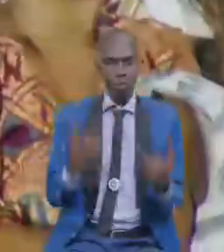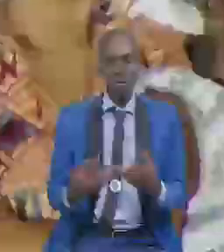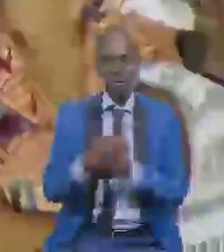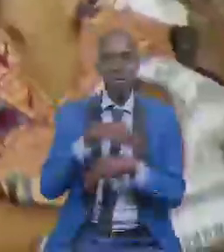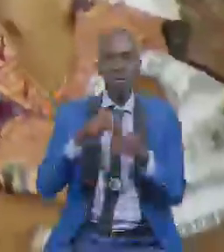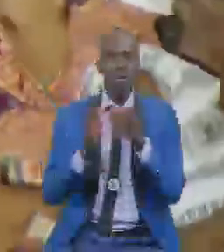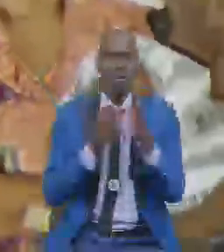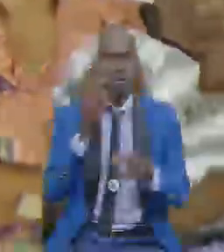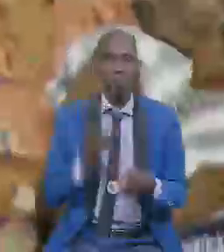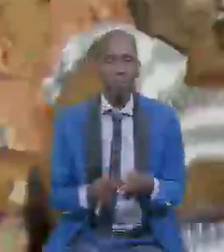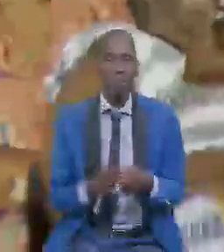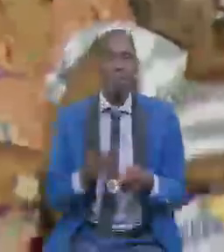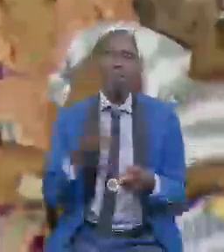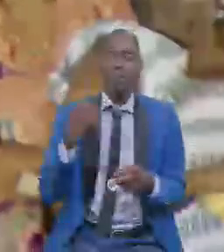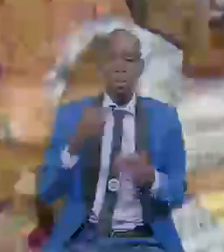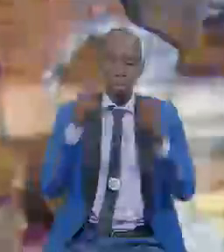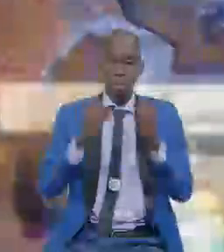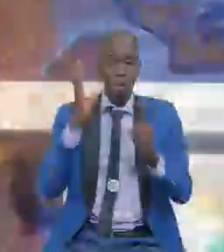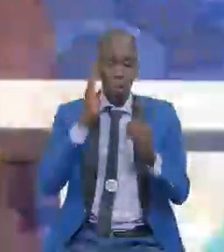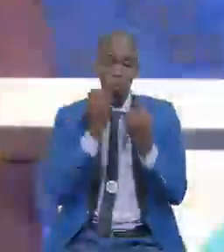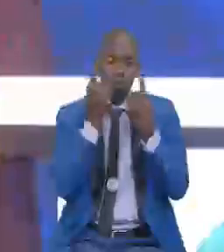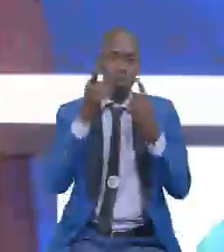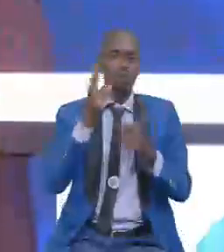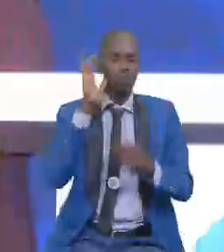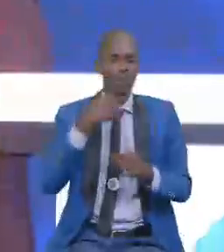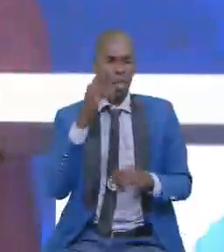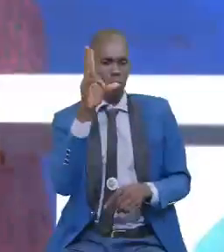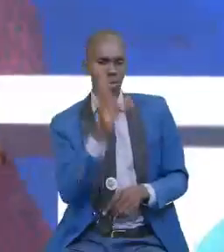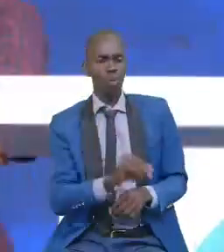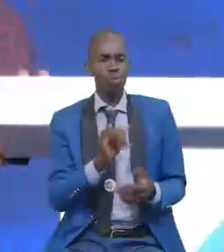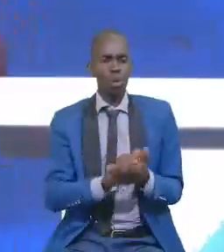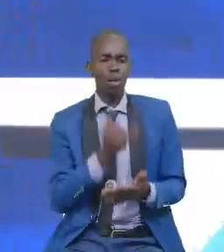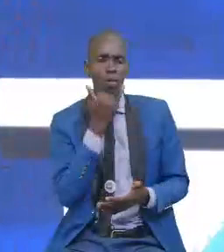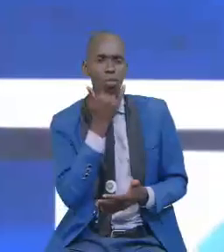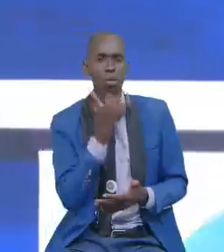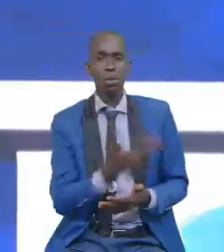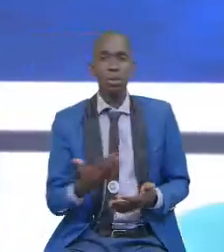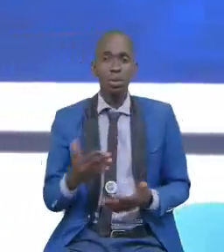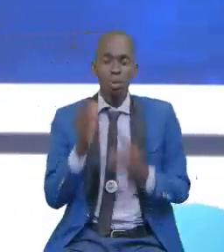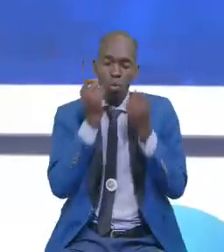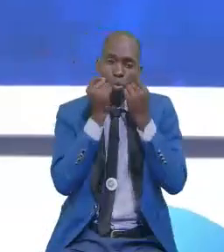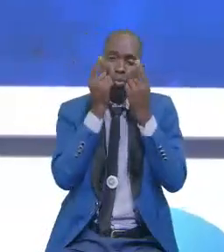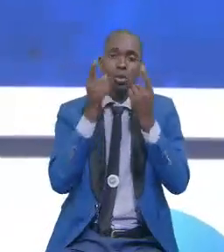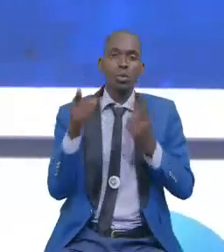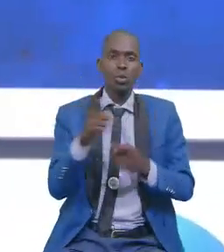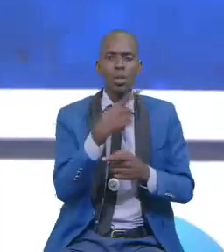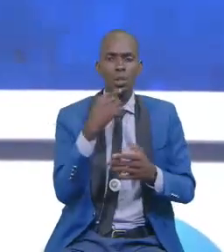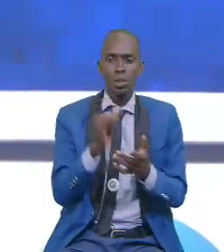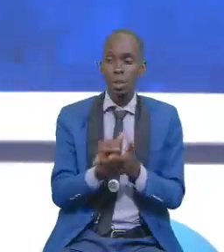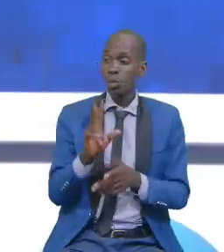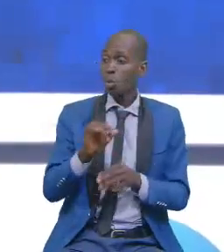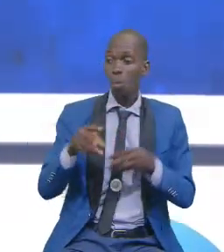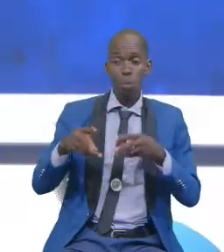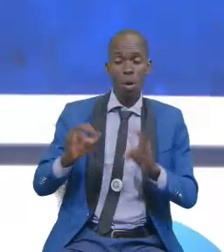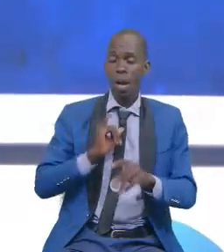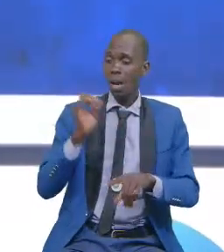He'll so wake you up, you say no to that. He'll wake you up and you say, no way, I cannot